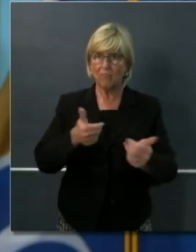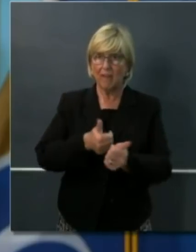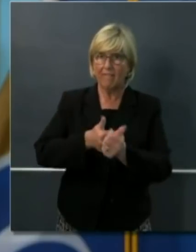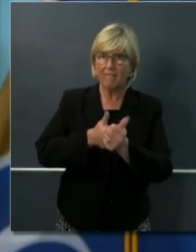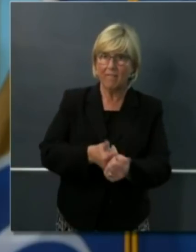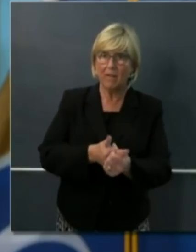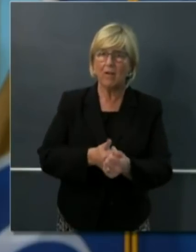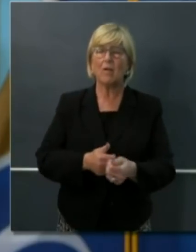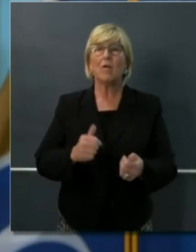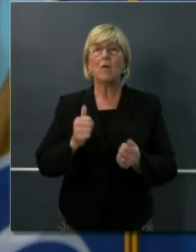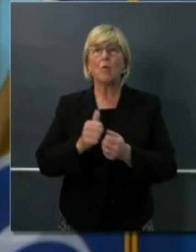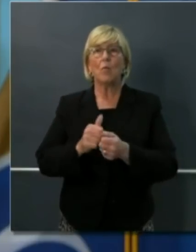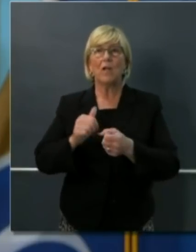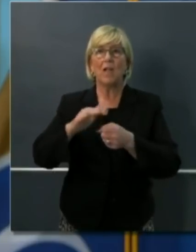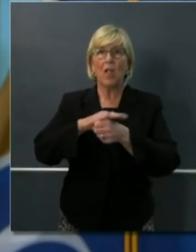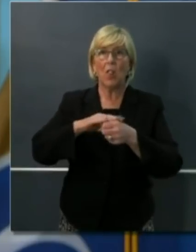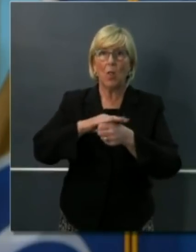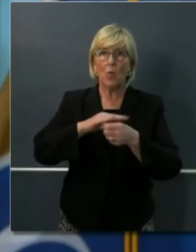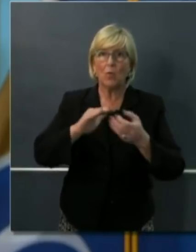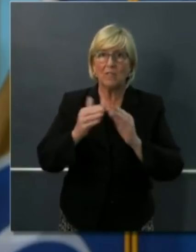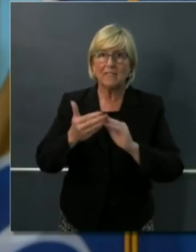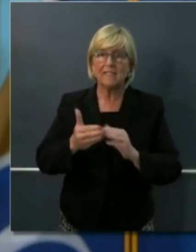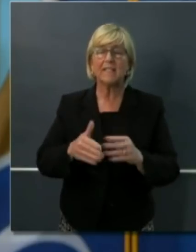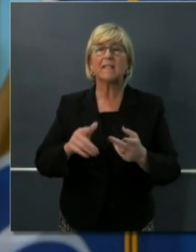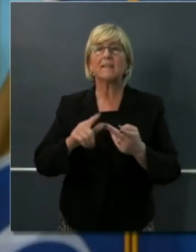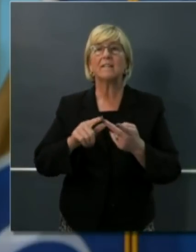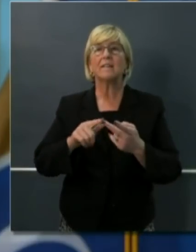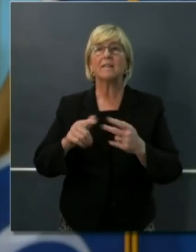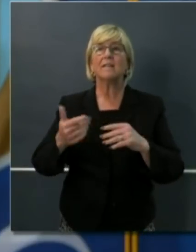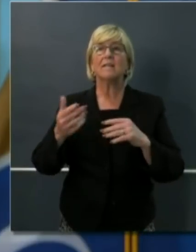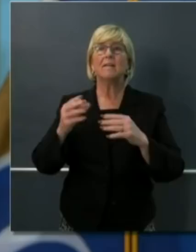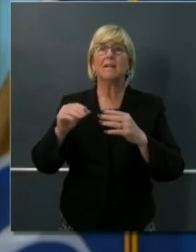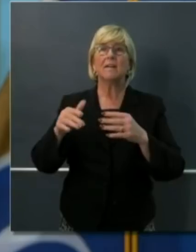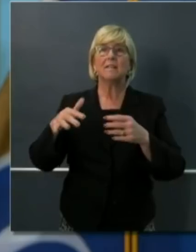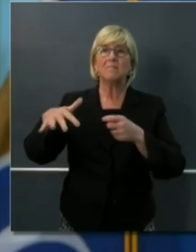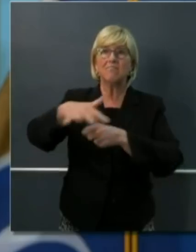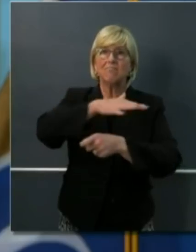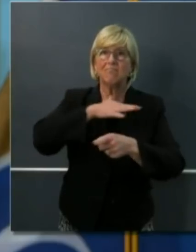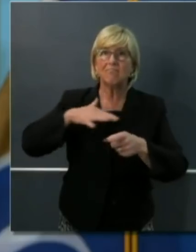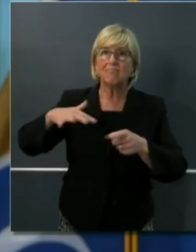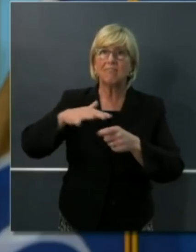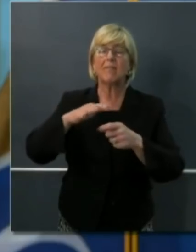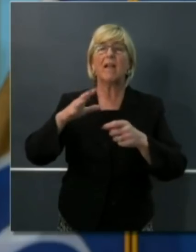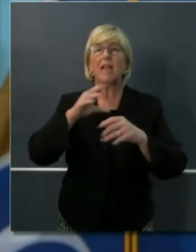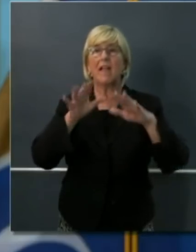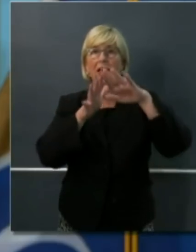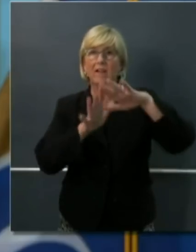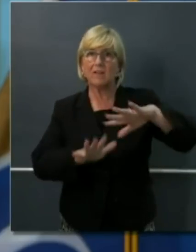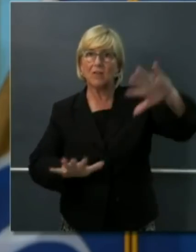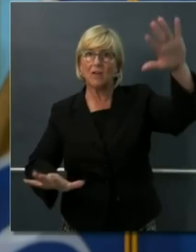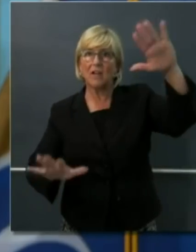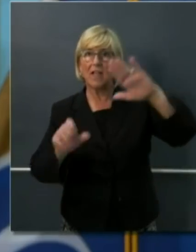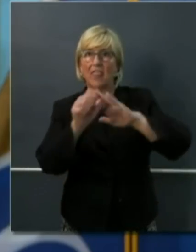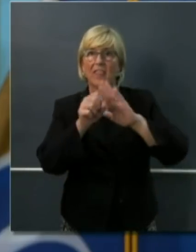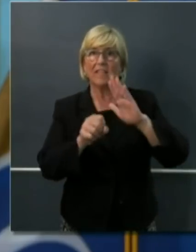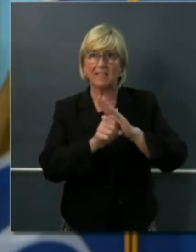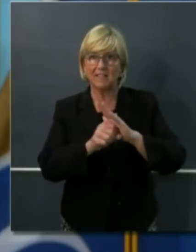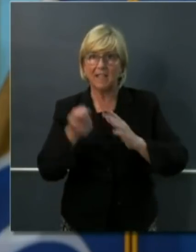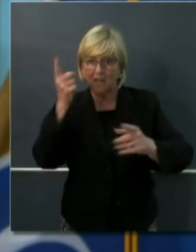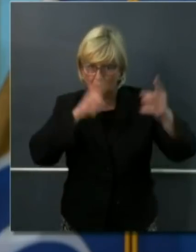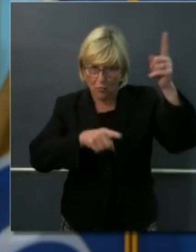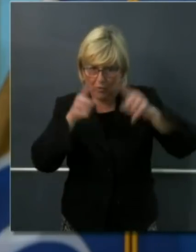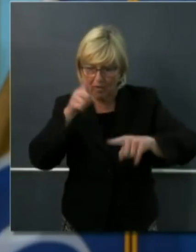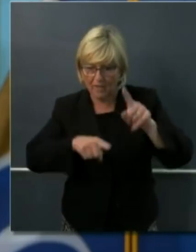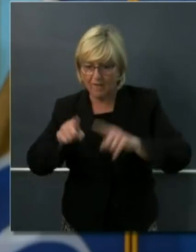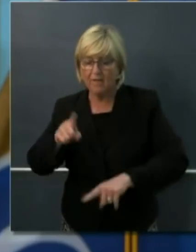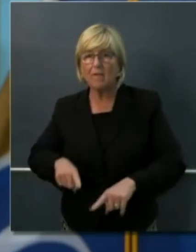local county partners, our city partners, and our industry partners, to make sure that we all move together. And that